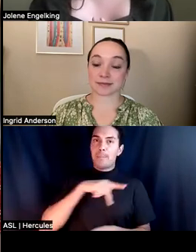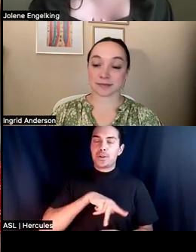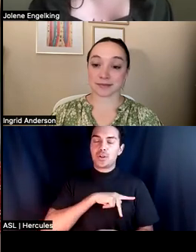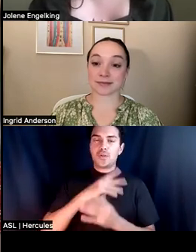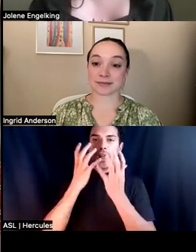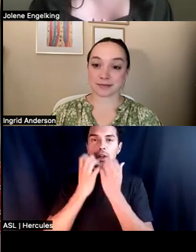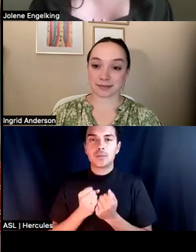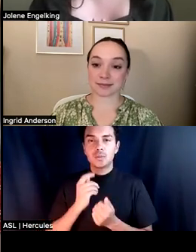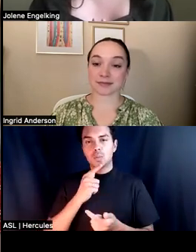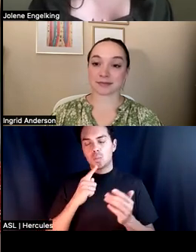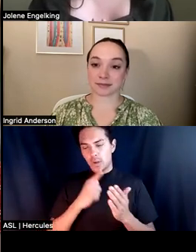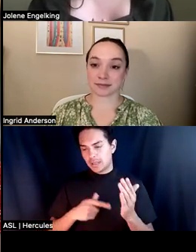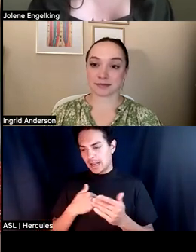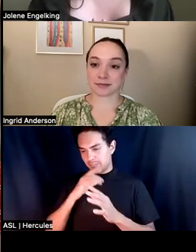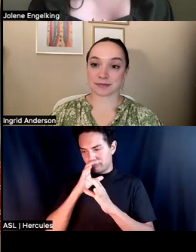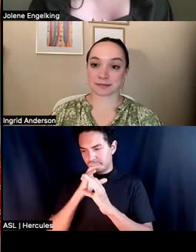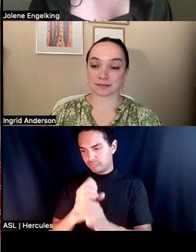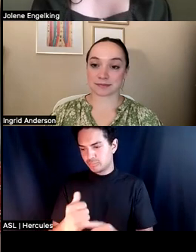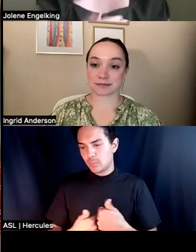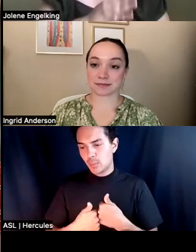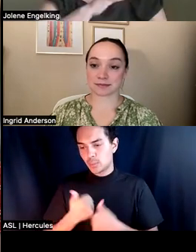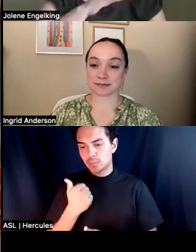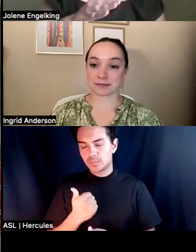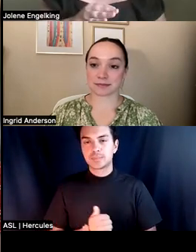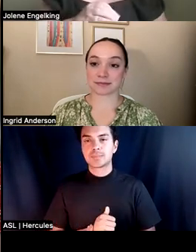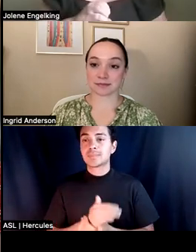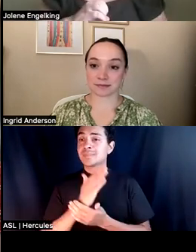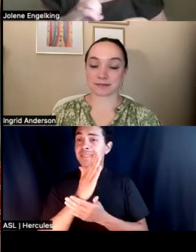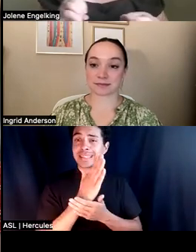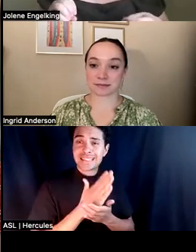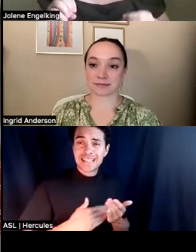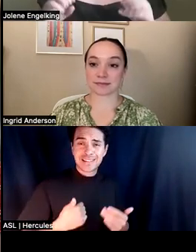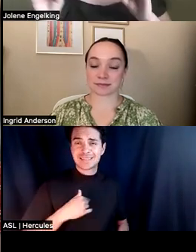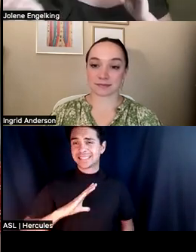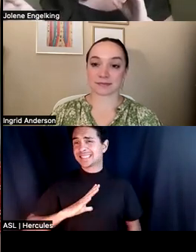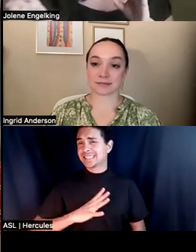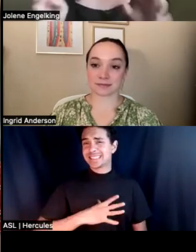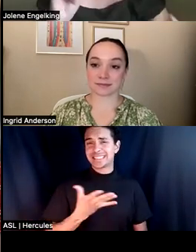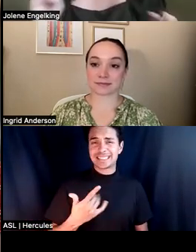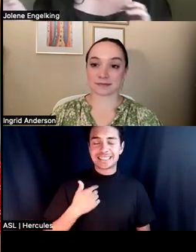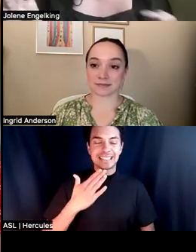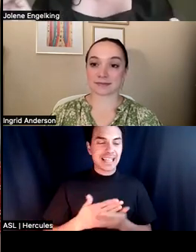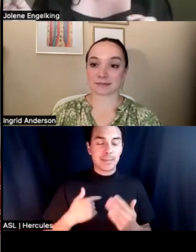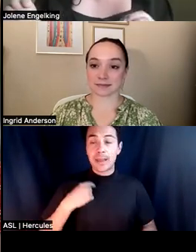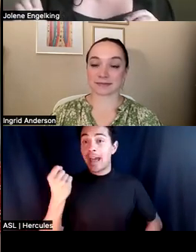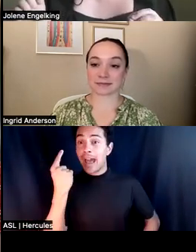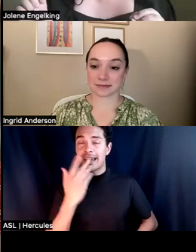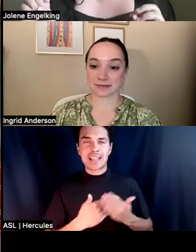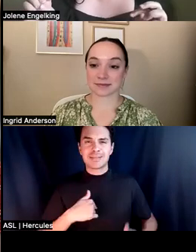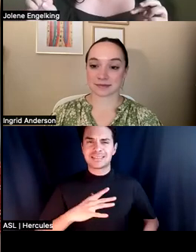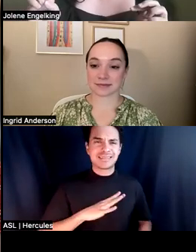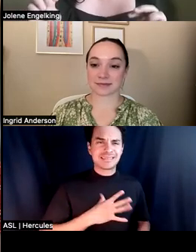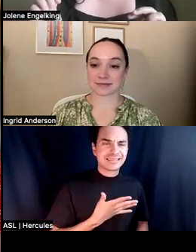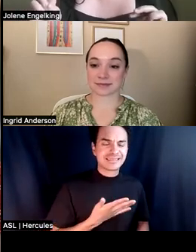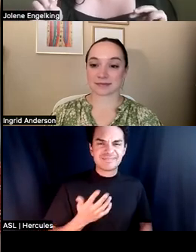I get drawn to most? There's some words that don't resonate with me. There's certain things where it's like, I get it, but like, that's not something that I say